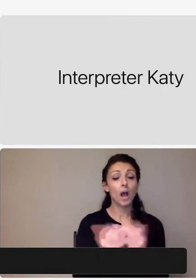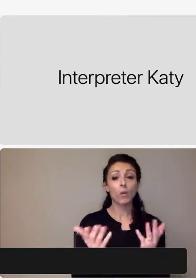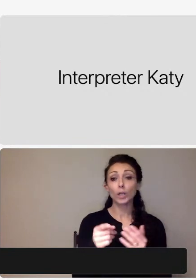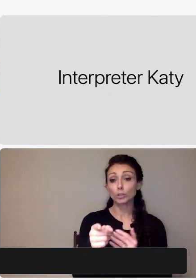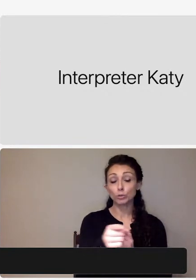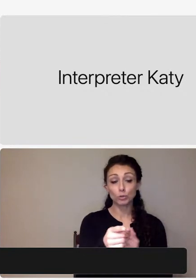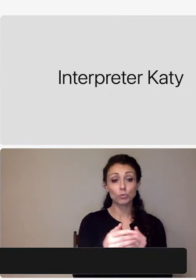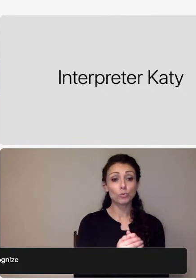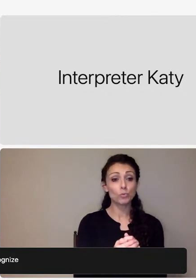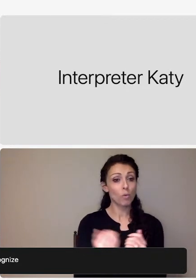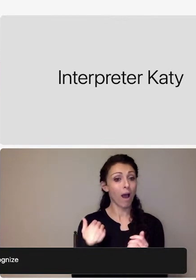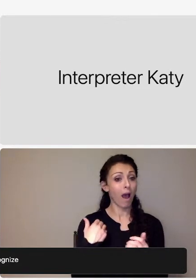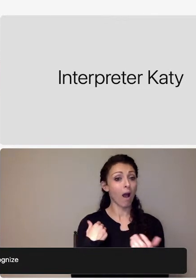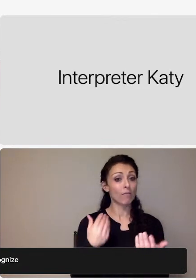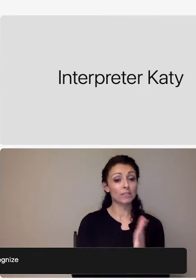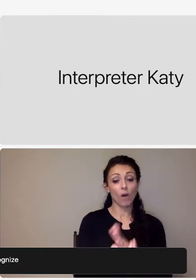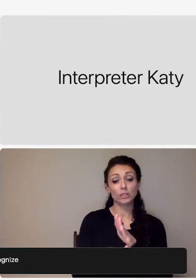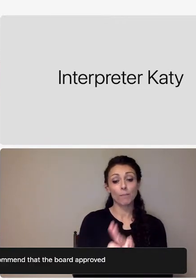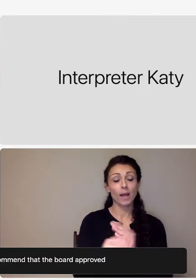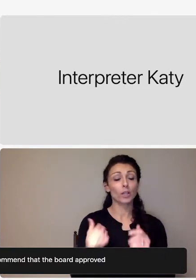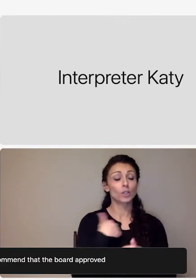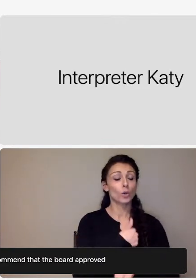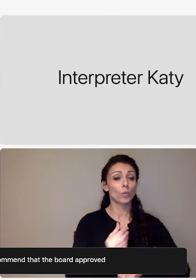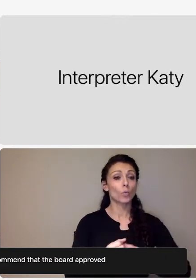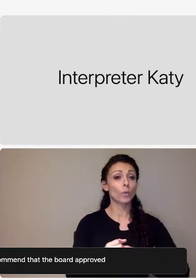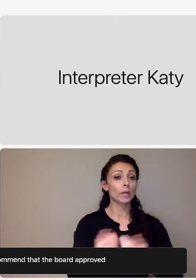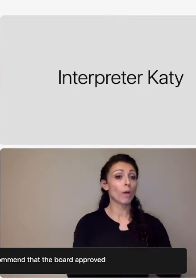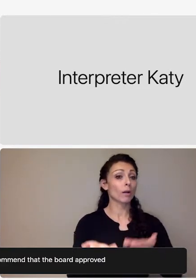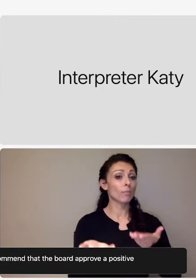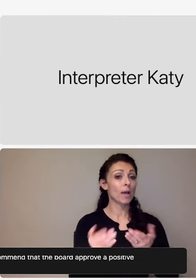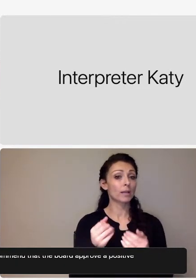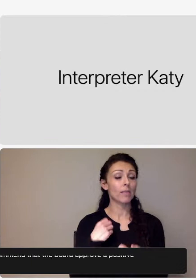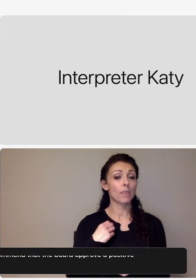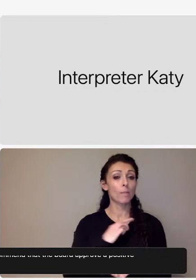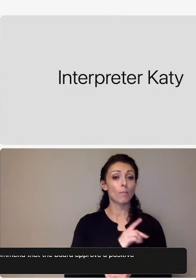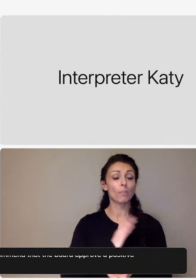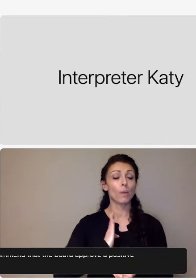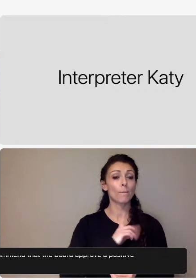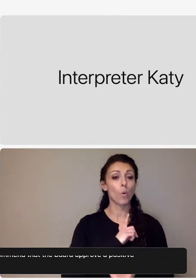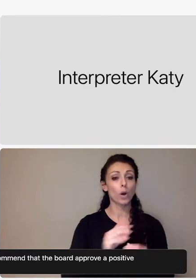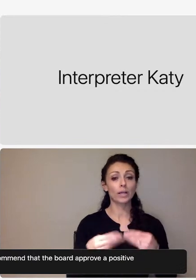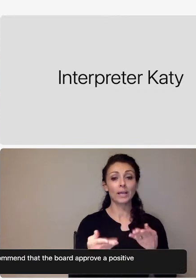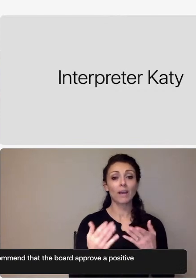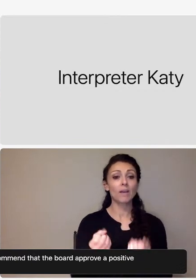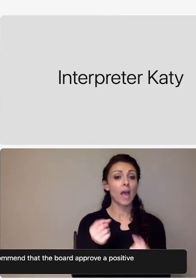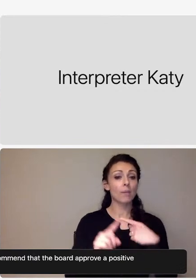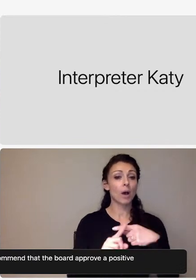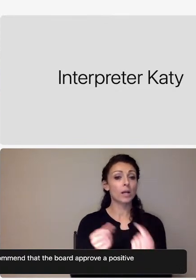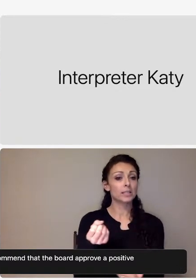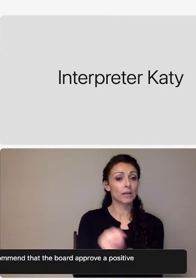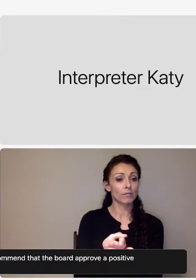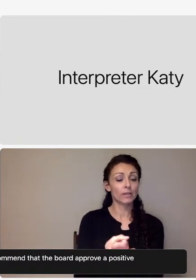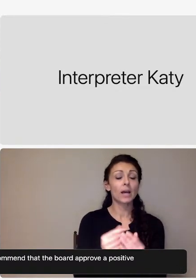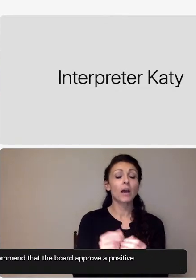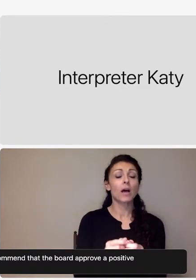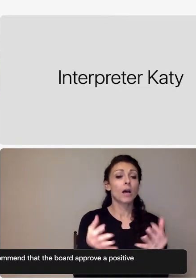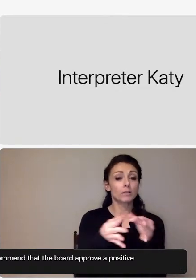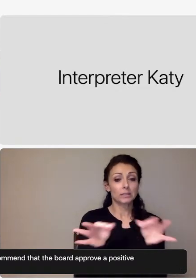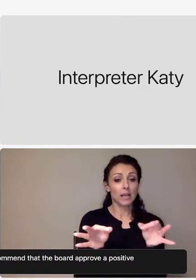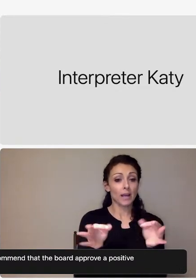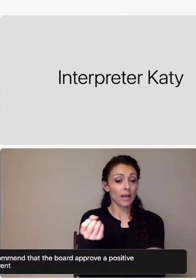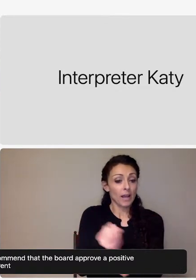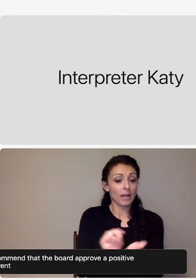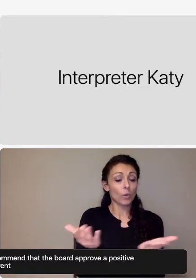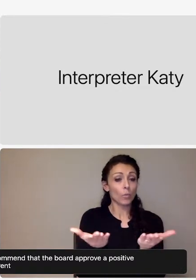we recommend that the board approve a positive certification stating that the district will meet its financial obligations for the current and